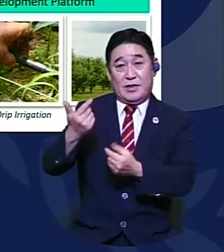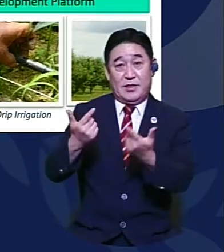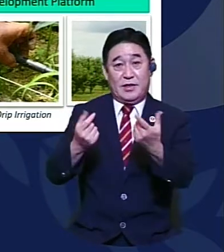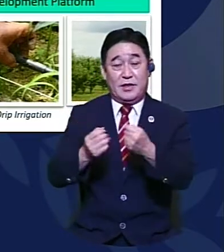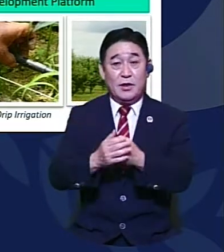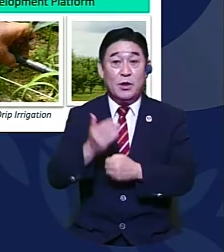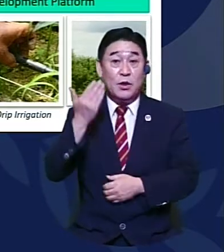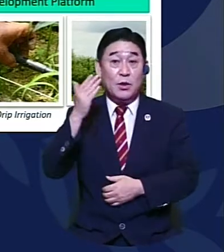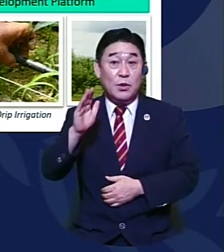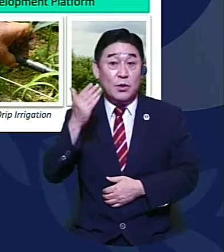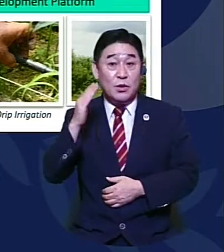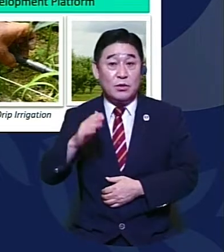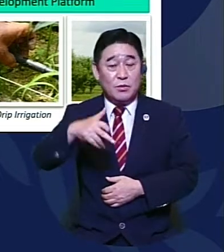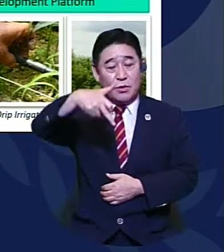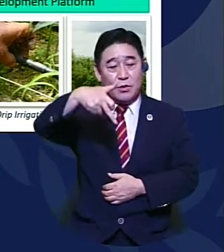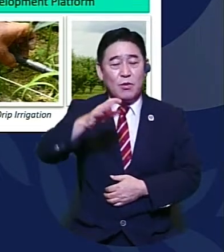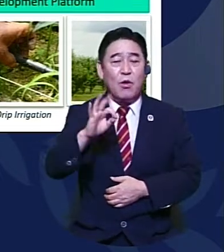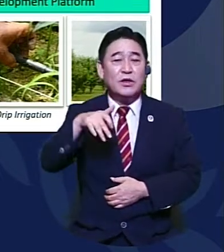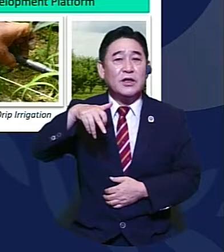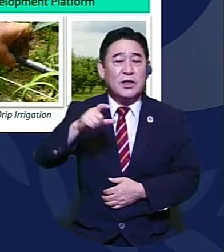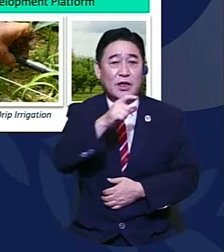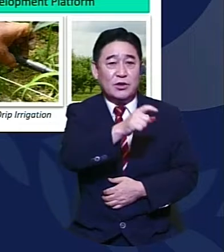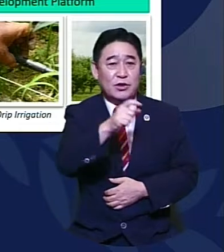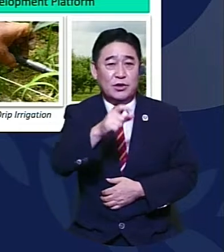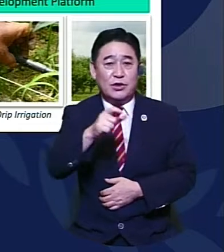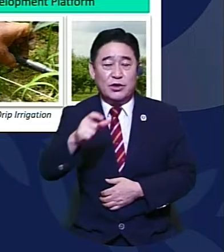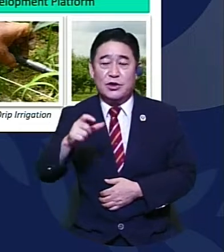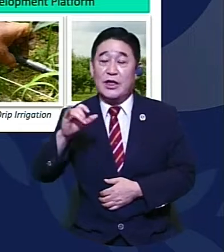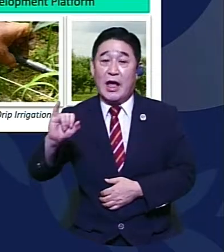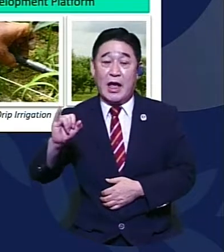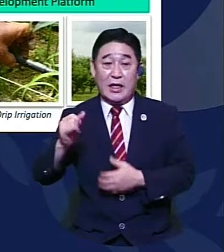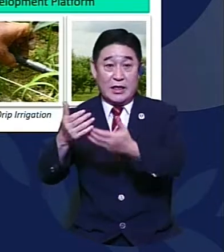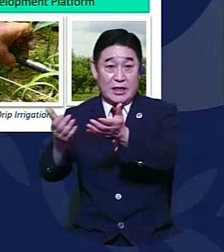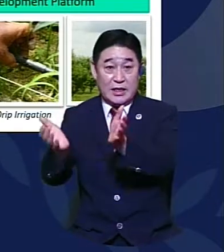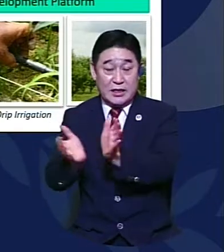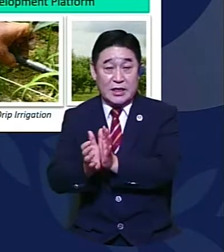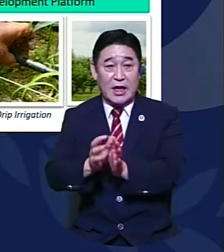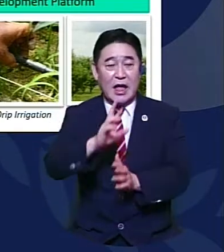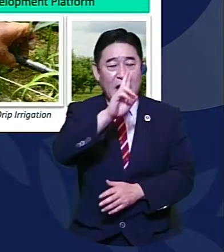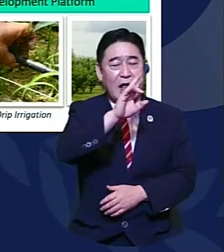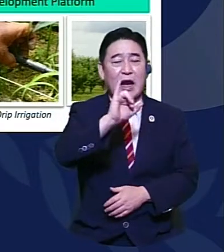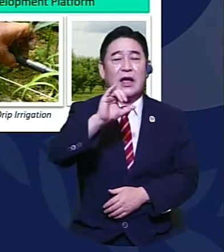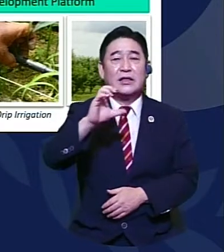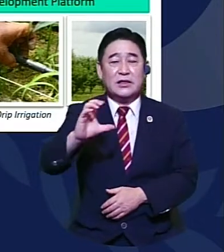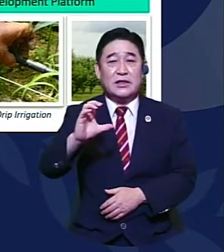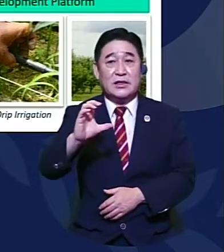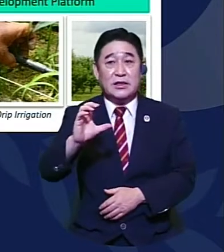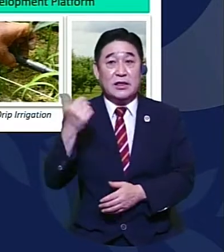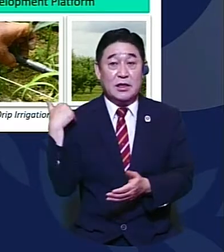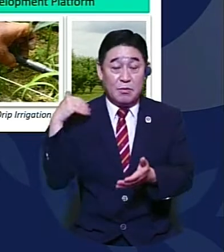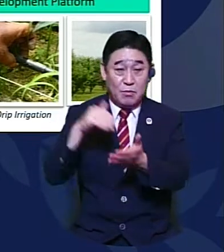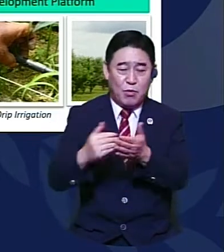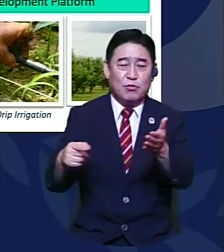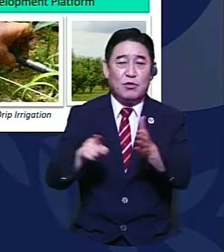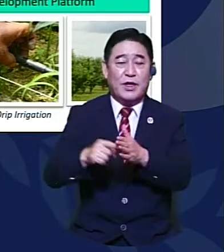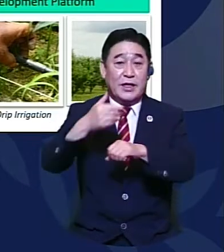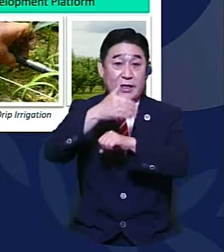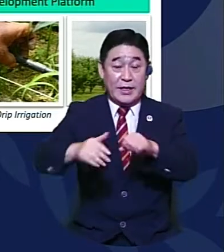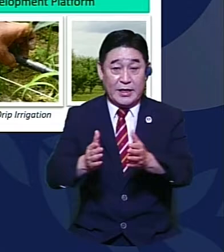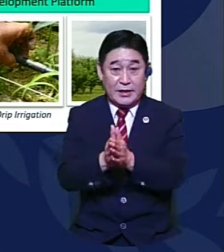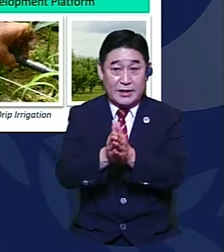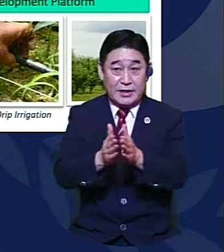for recovery of the Aral Sea, an area struck by environmental disaster, where in a